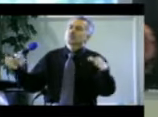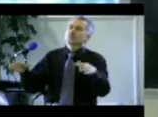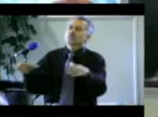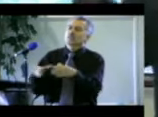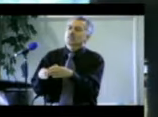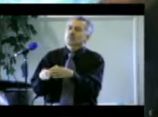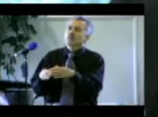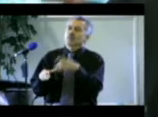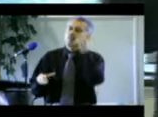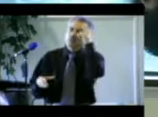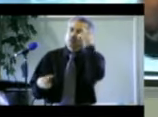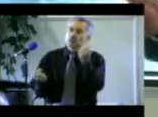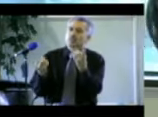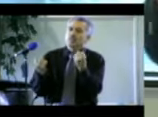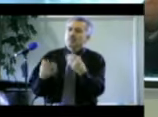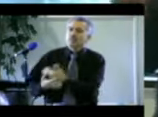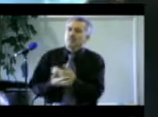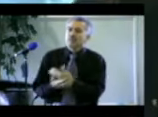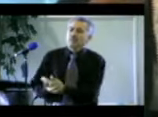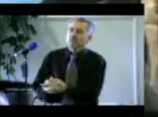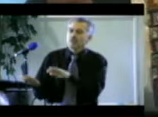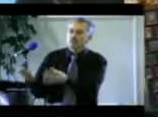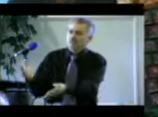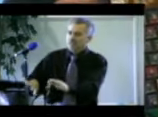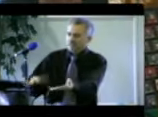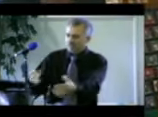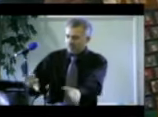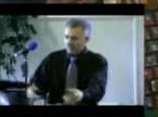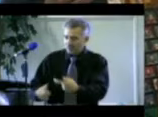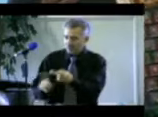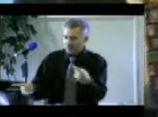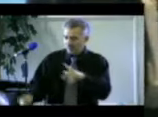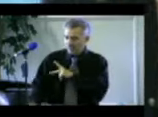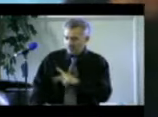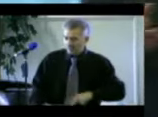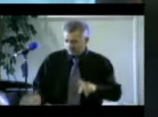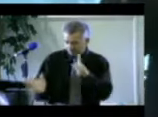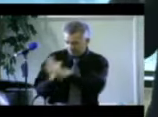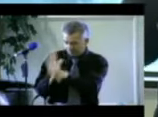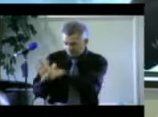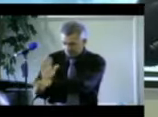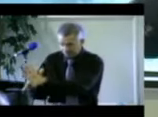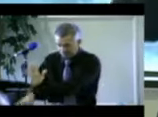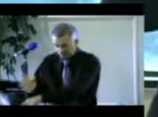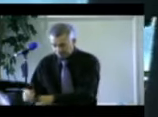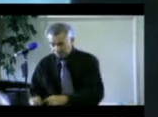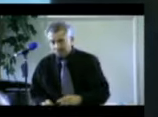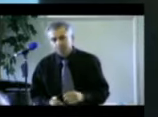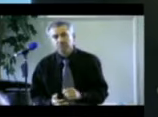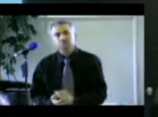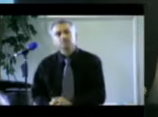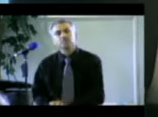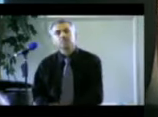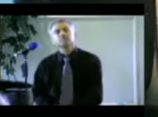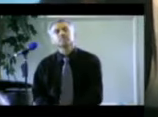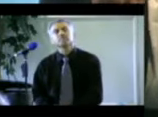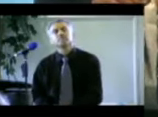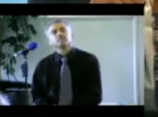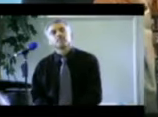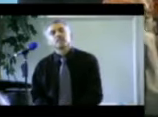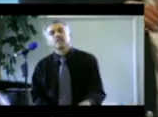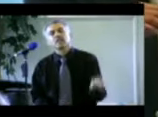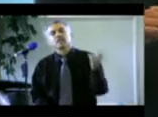And he broods in his heart that resentment. He dwells on it. He thinks about it. He sees